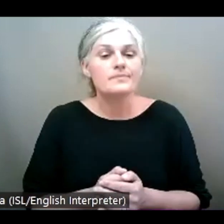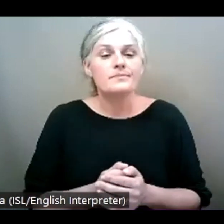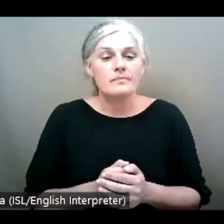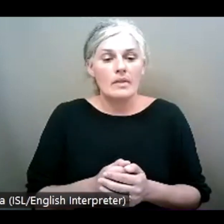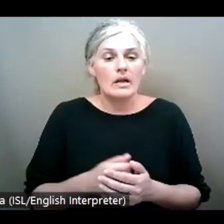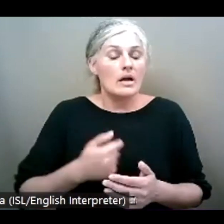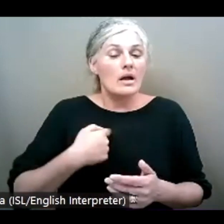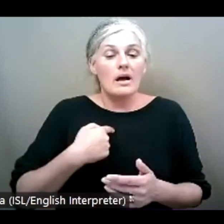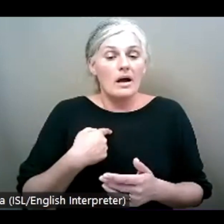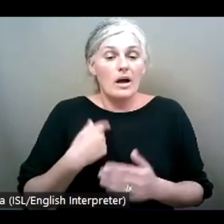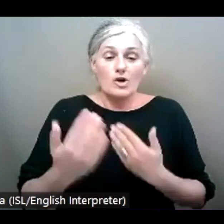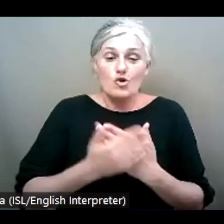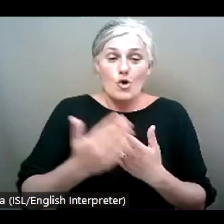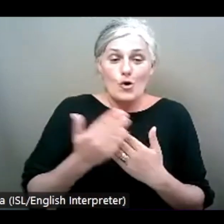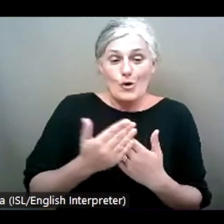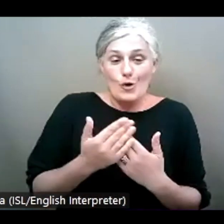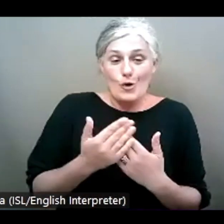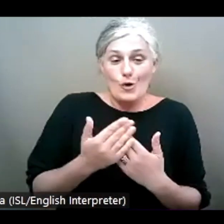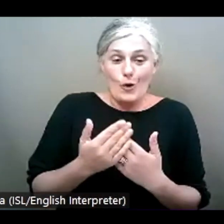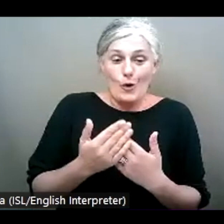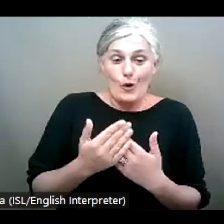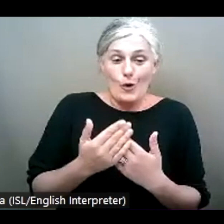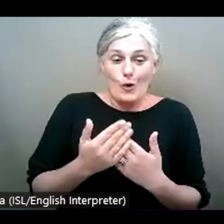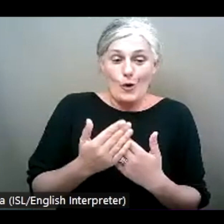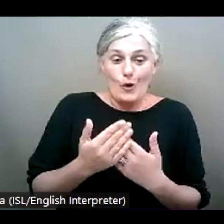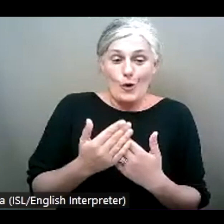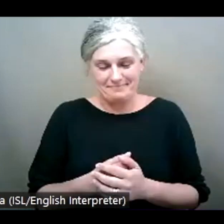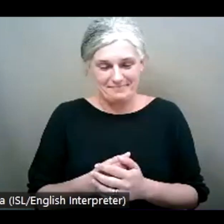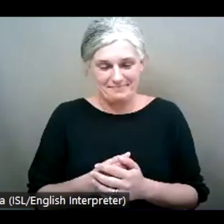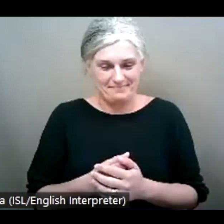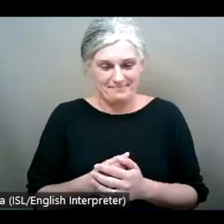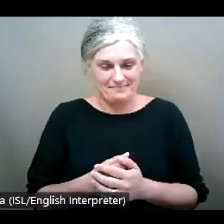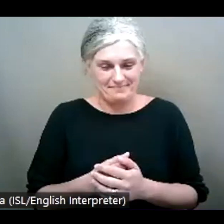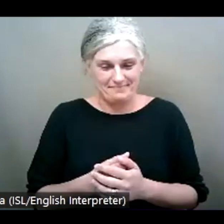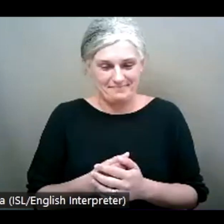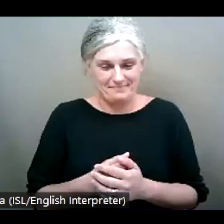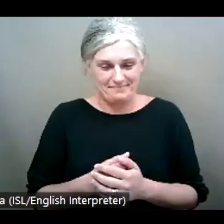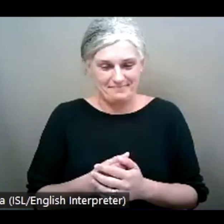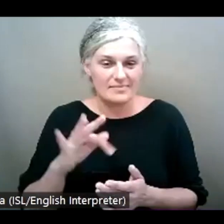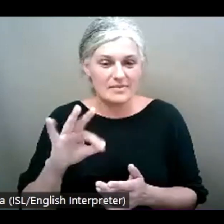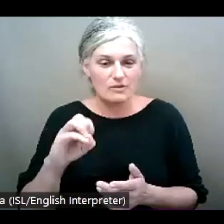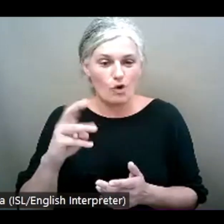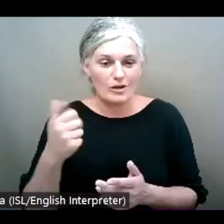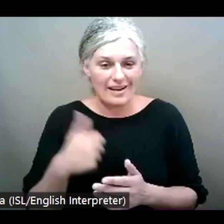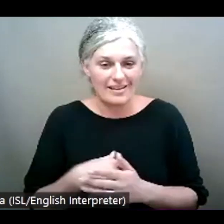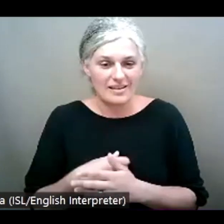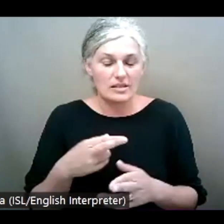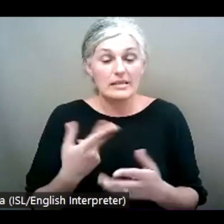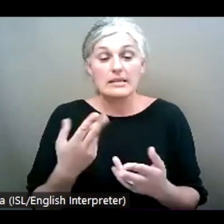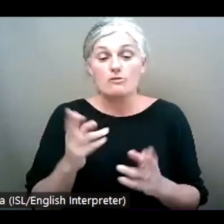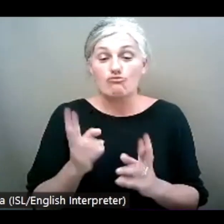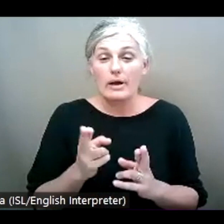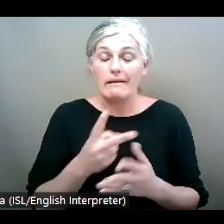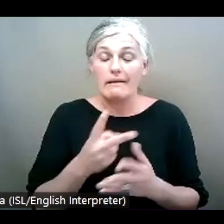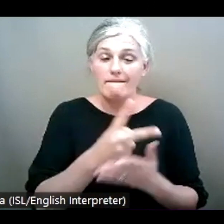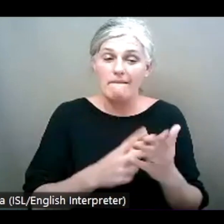that in. I'm a young sprightly fella. I'm only messing. I think it's part of people's value